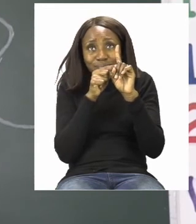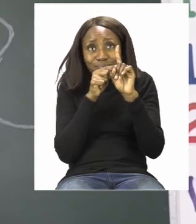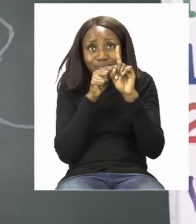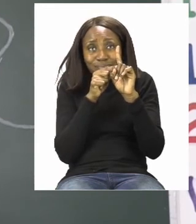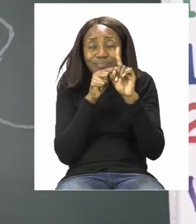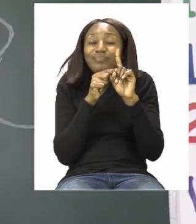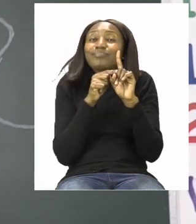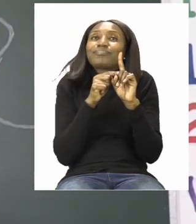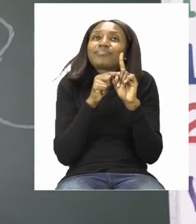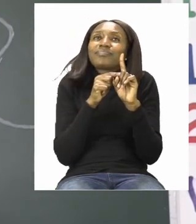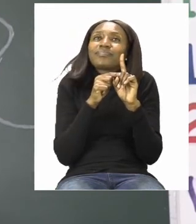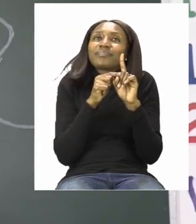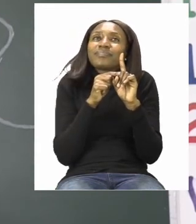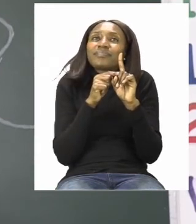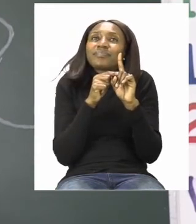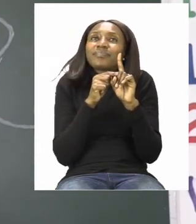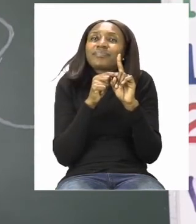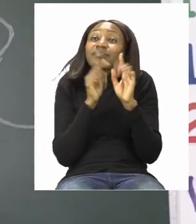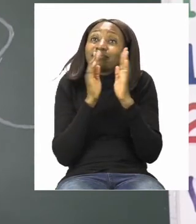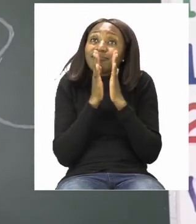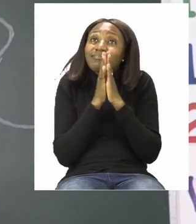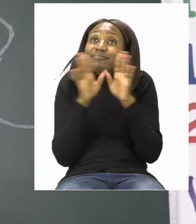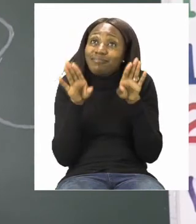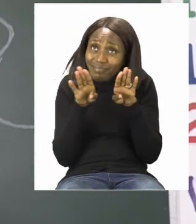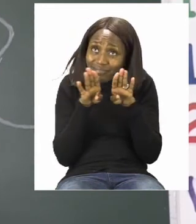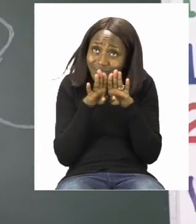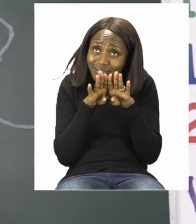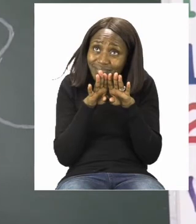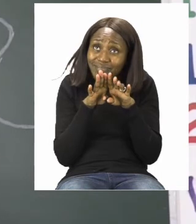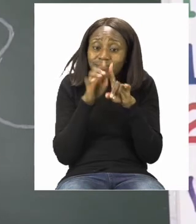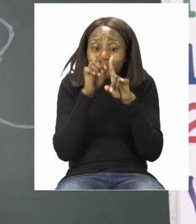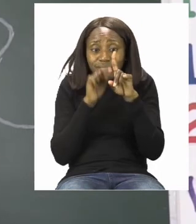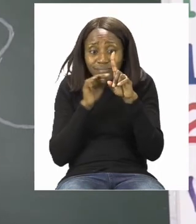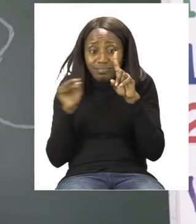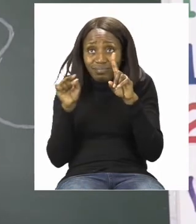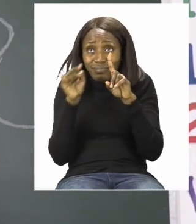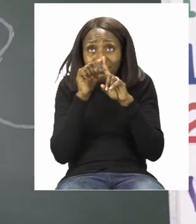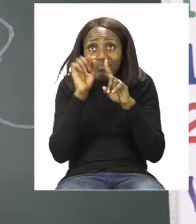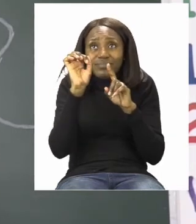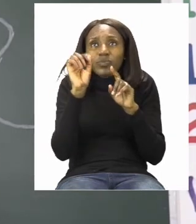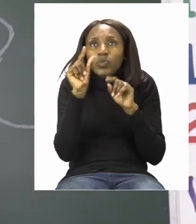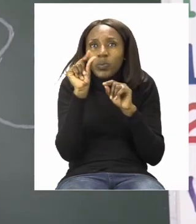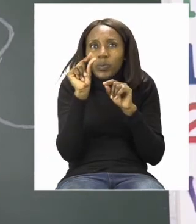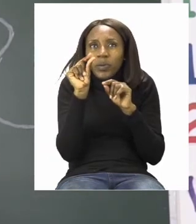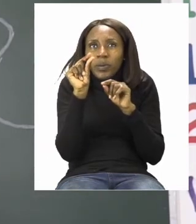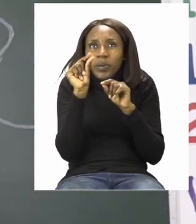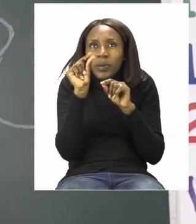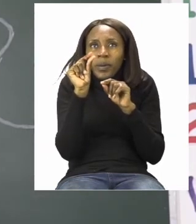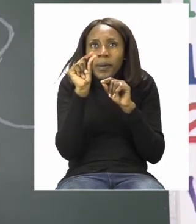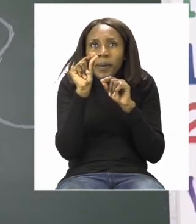1, 2, 3, 4. So you're going to make your square small. You're going to start by drawing